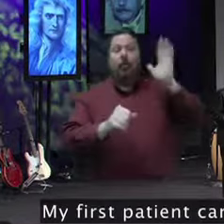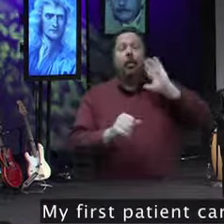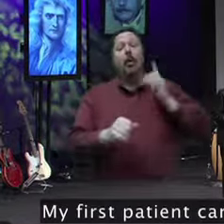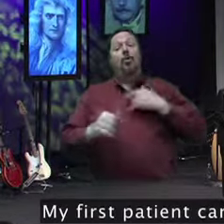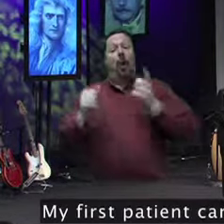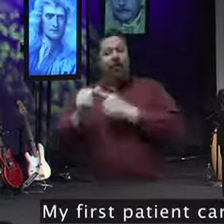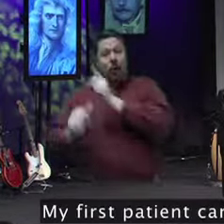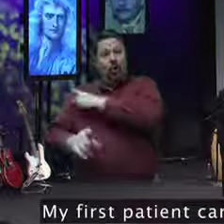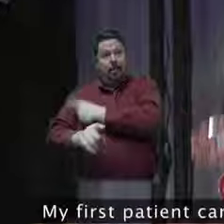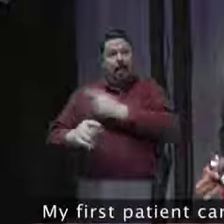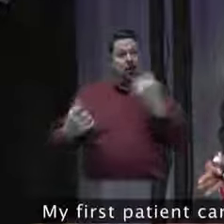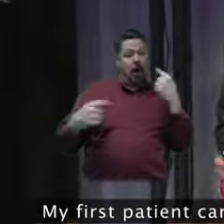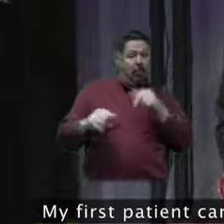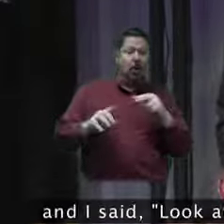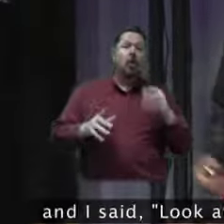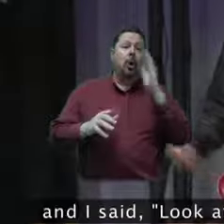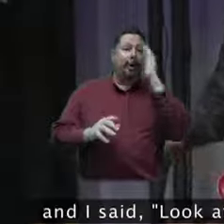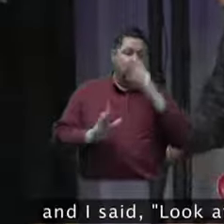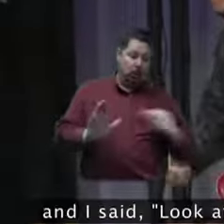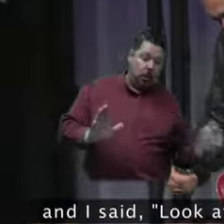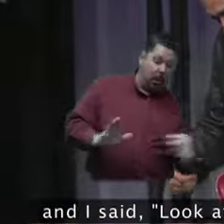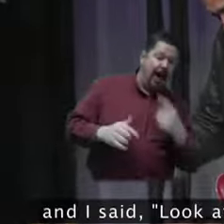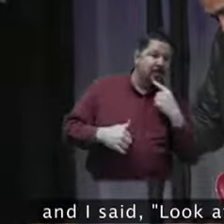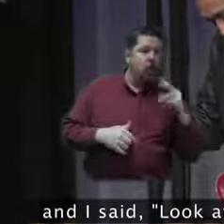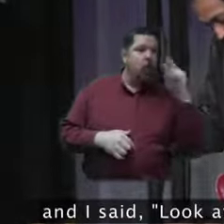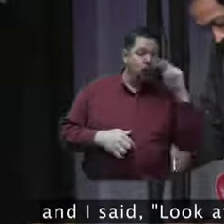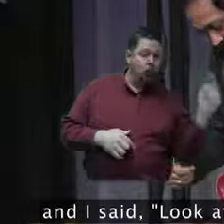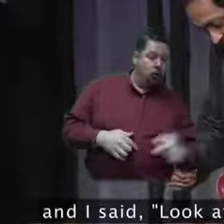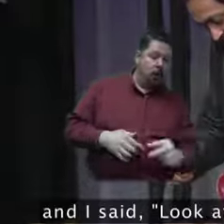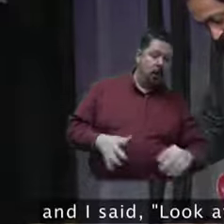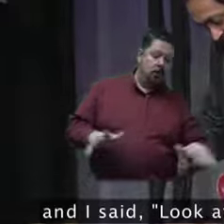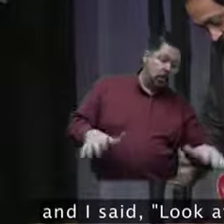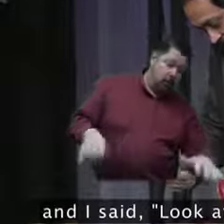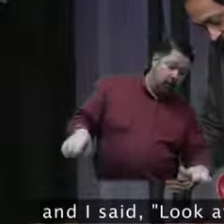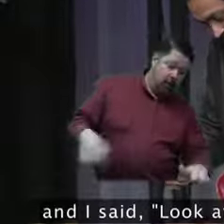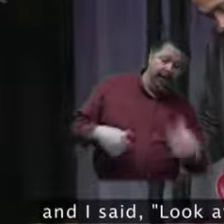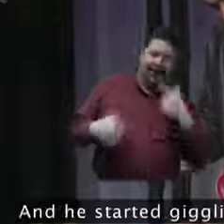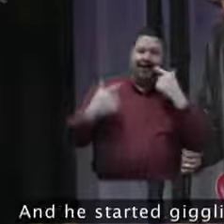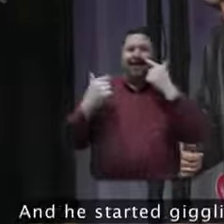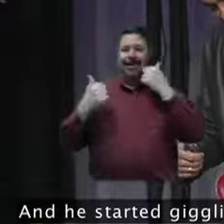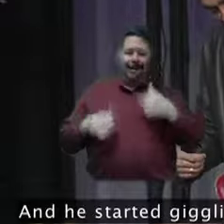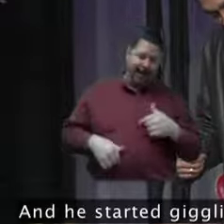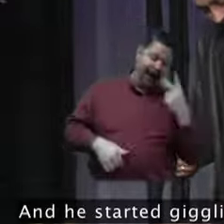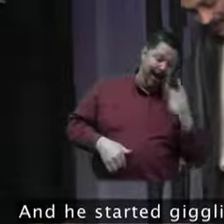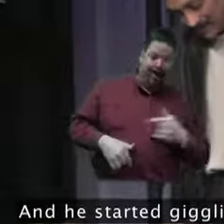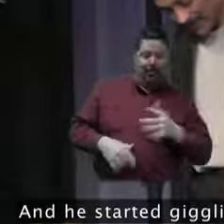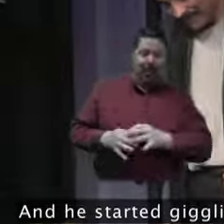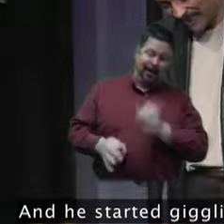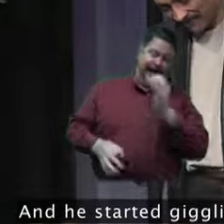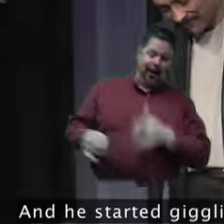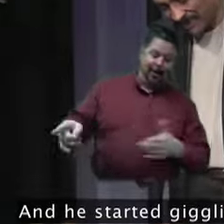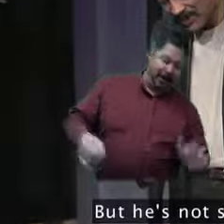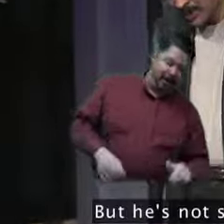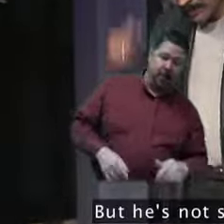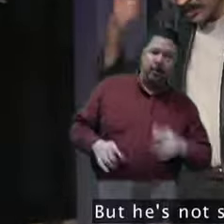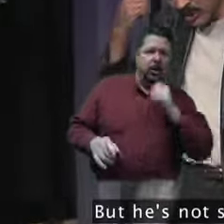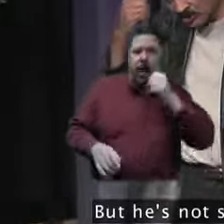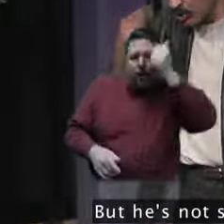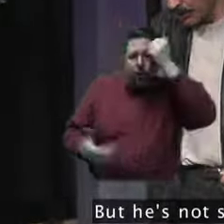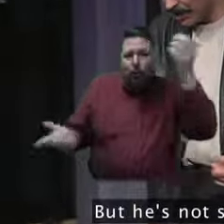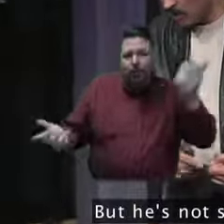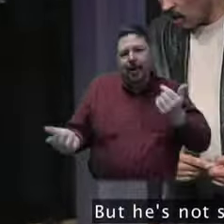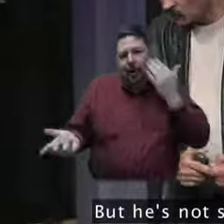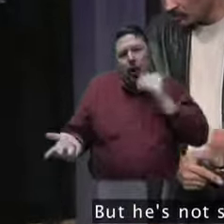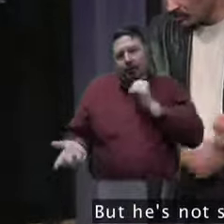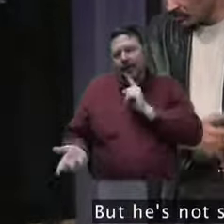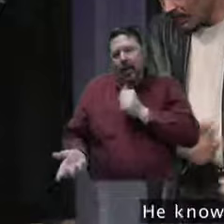My first patient came in, and he looked in the mirror, and I said, look at your reflection of your phantom. And he started giggling, he I can see my phantom. But he's